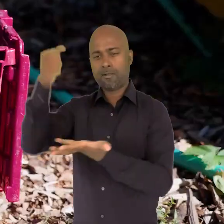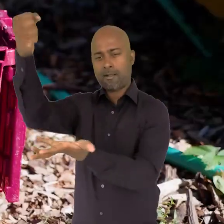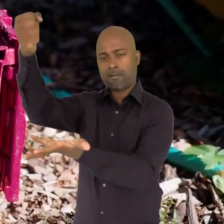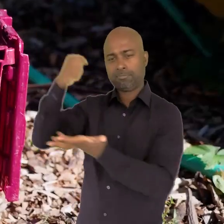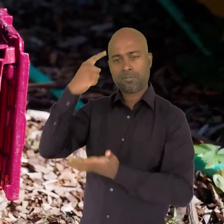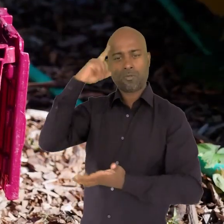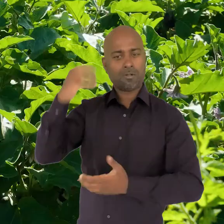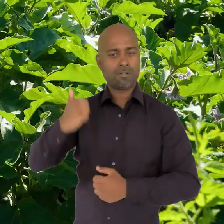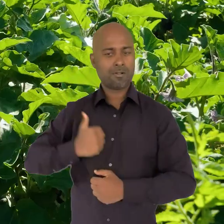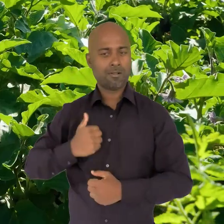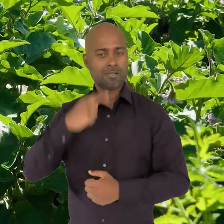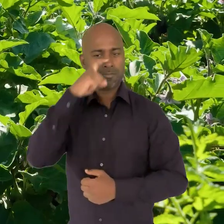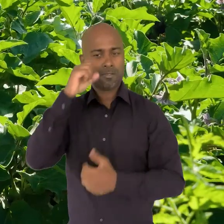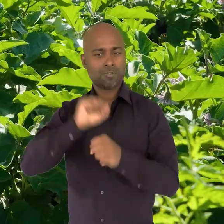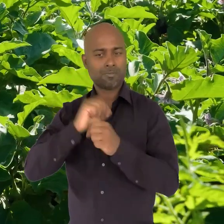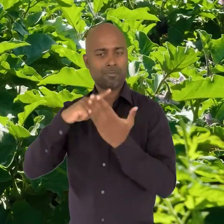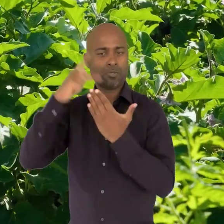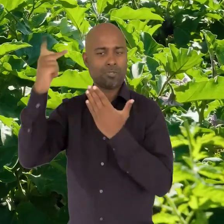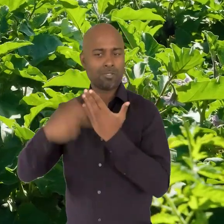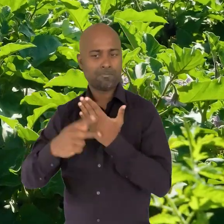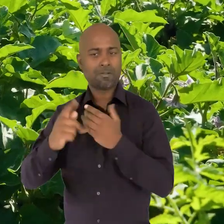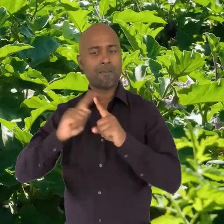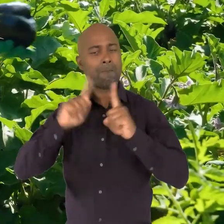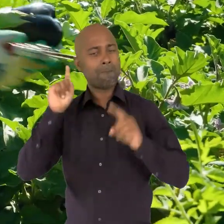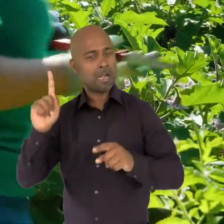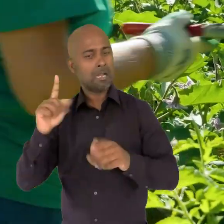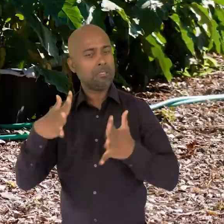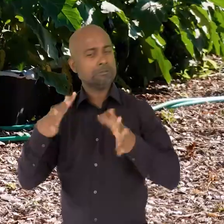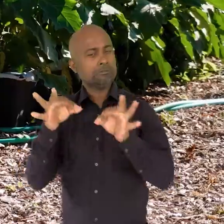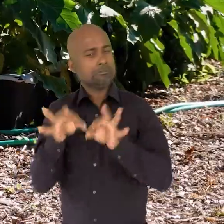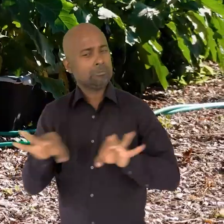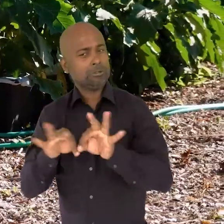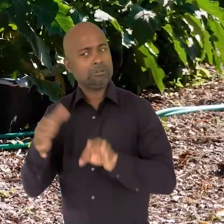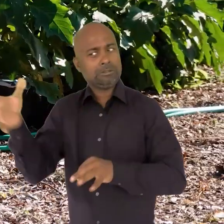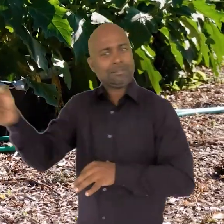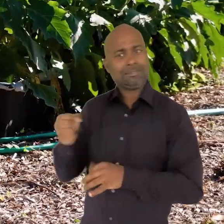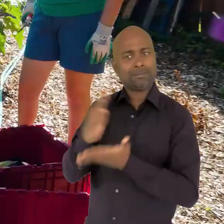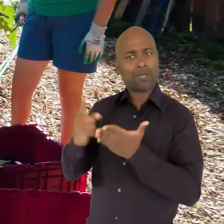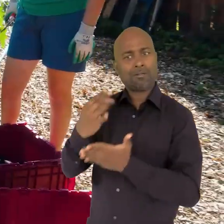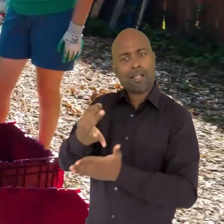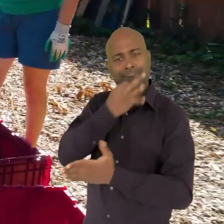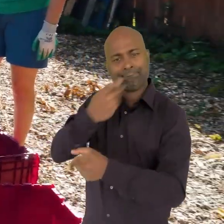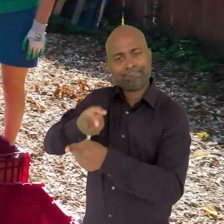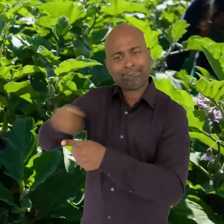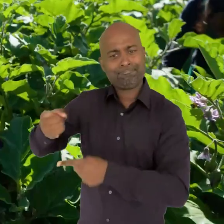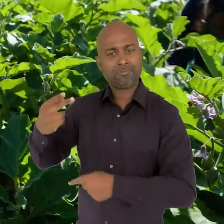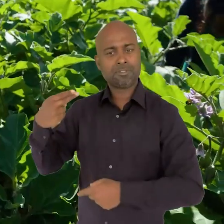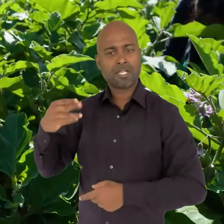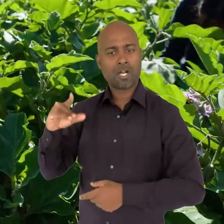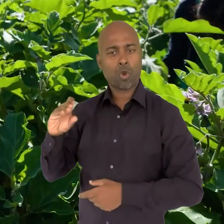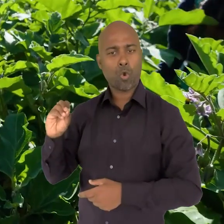wage subsidies from the Canada Summer Jobs Program. But what was really important was hiring someone with expertise